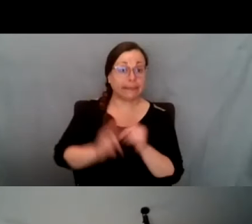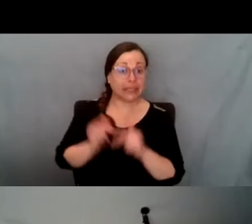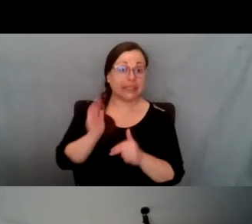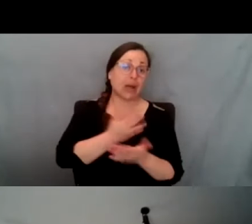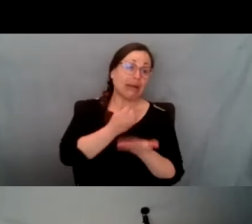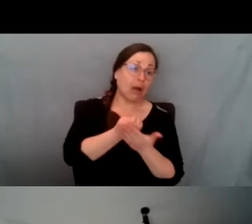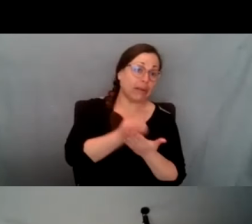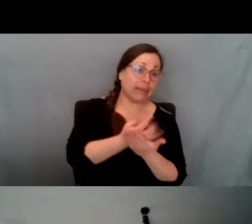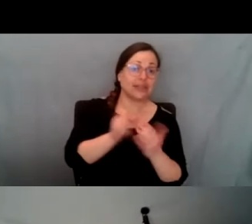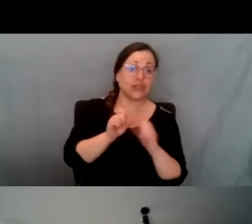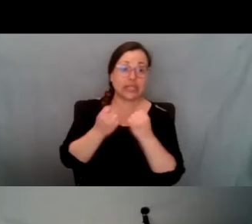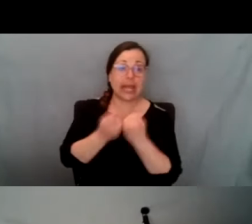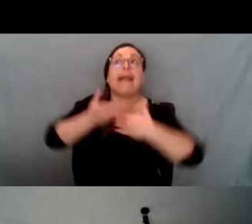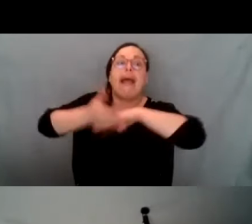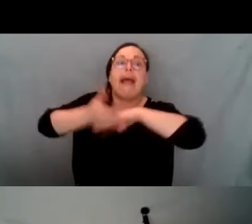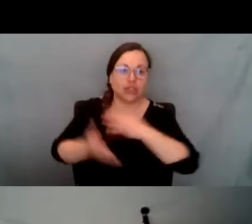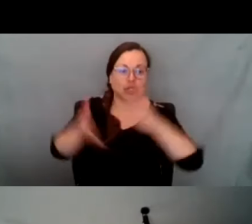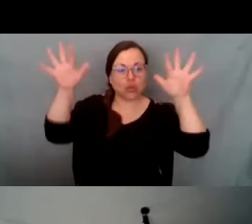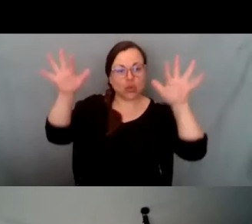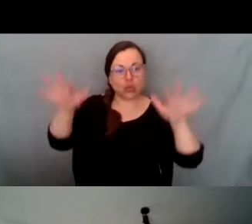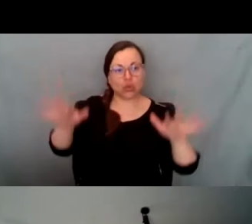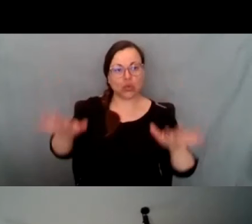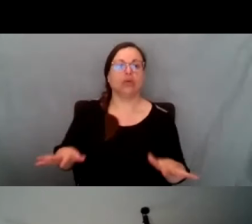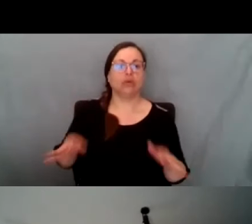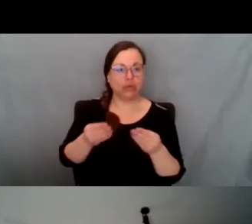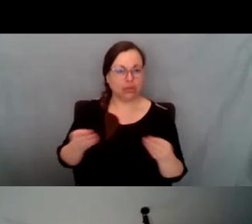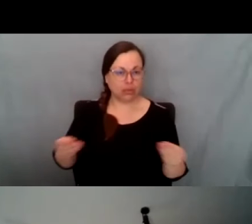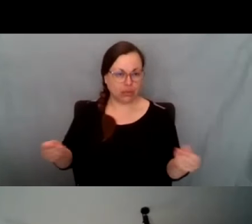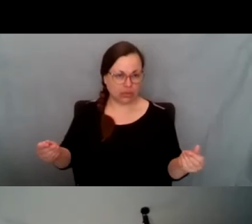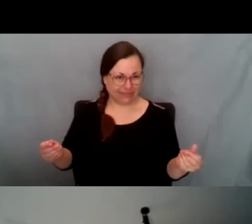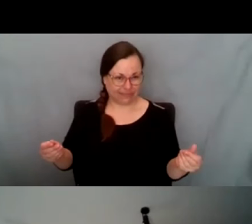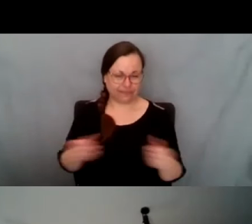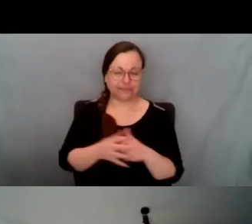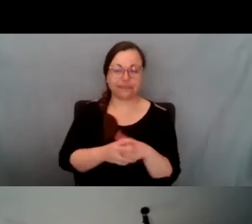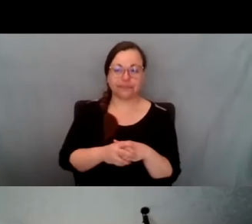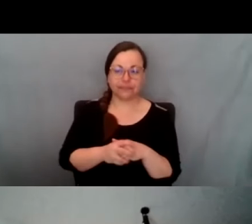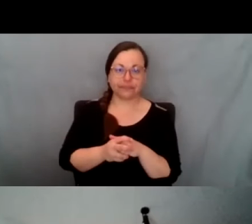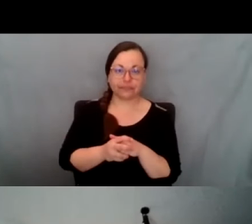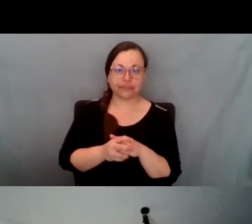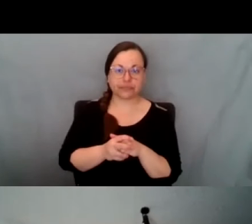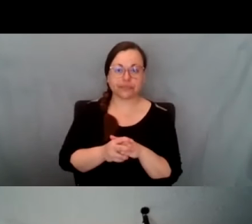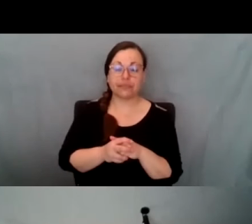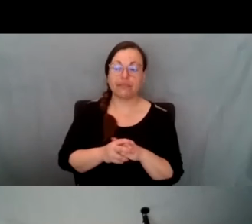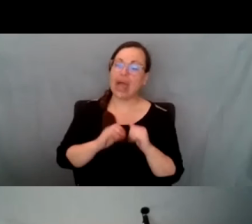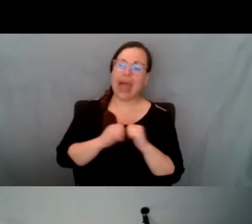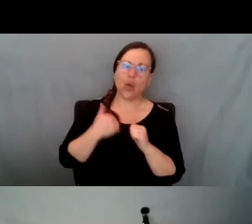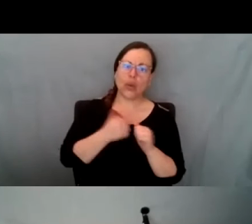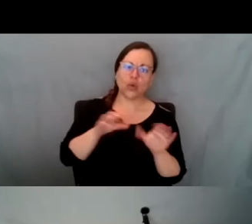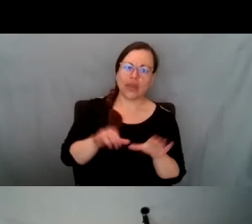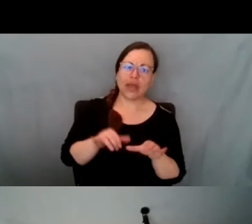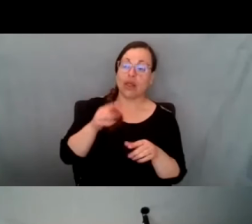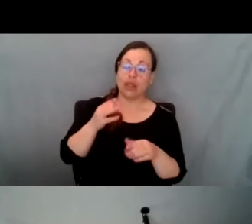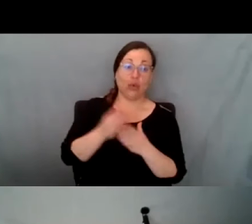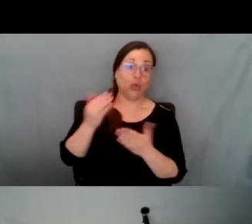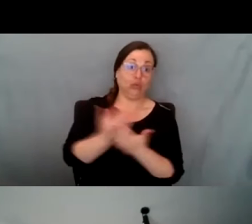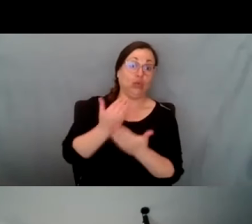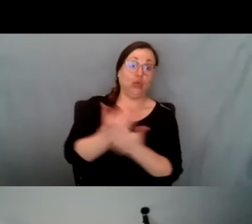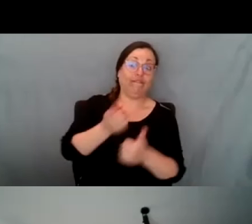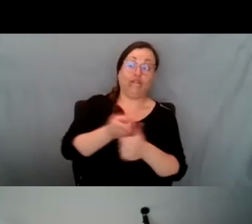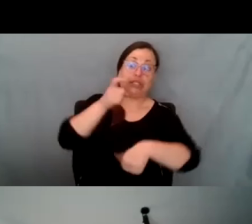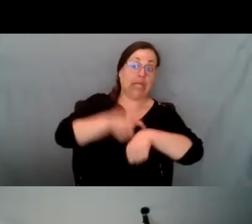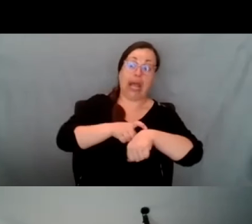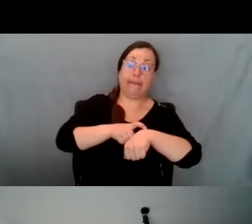societies following this. Now, this has been done, or is being done, through an unprecedented collaboration, I would have